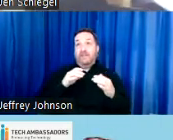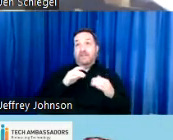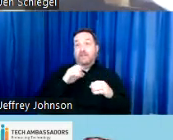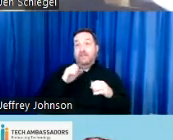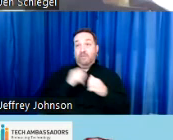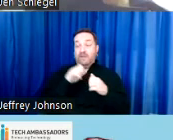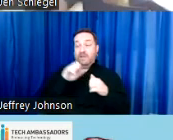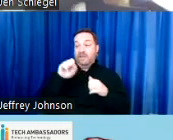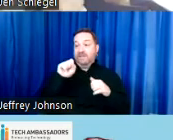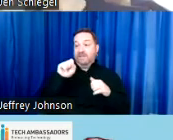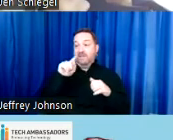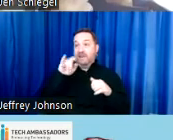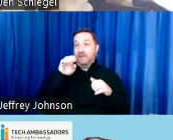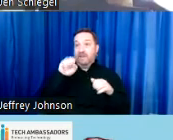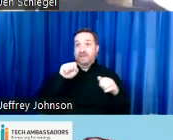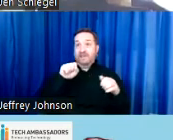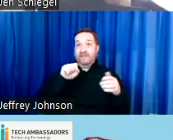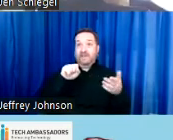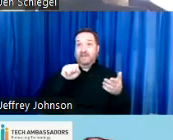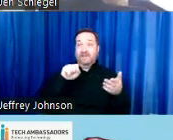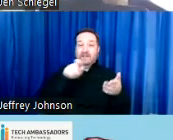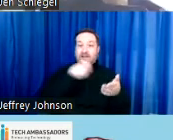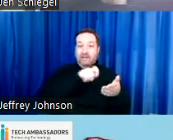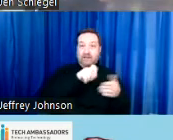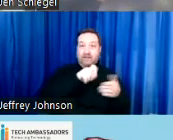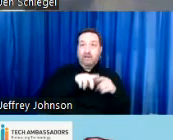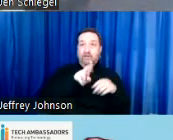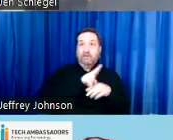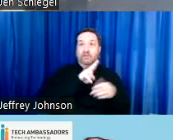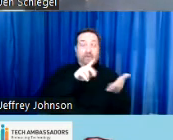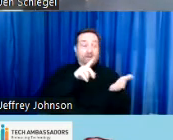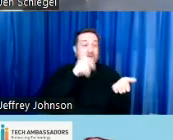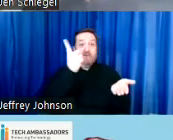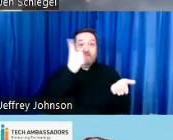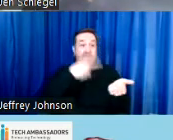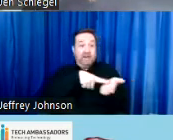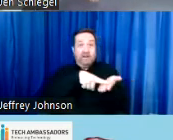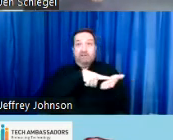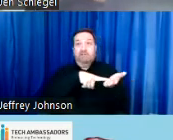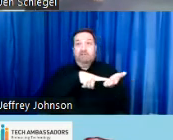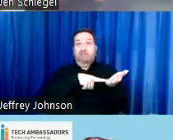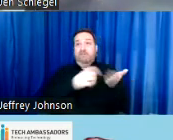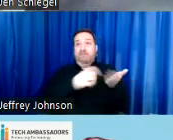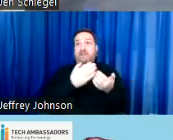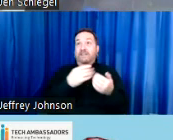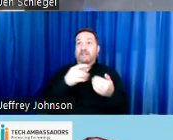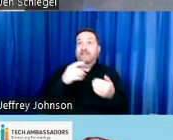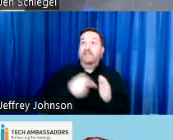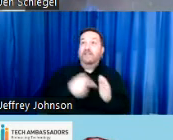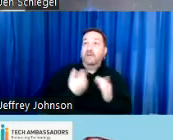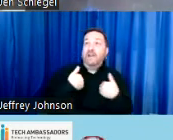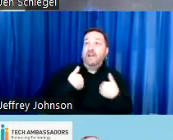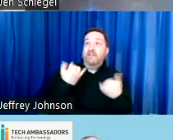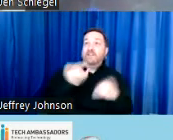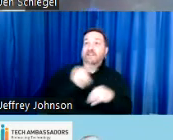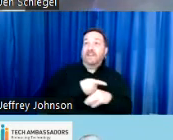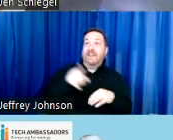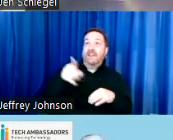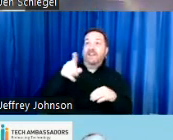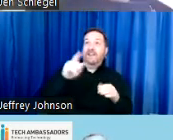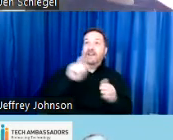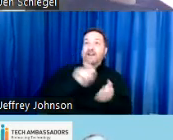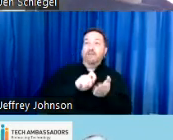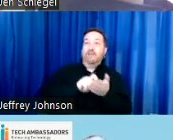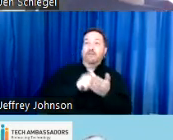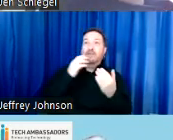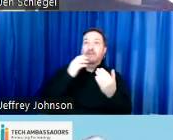stylus, but I can scratch down whatever I want with my fingernail. So with the one I've got here today, I wrote you all a holiday